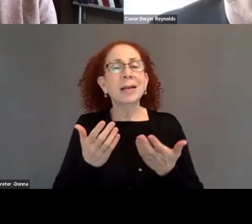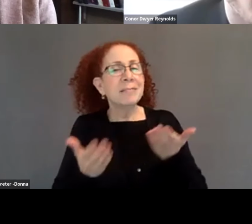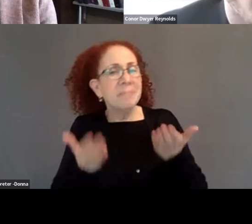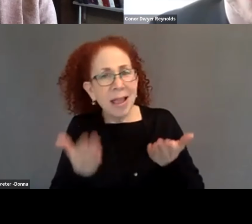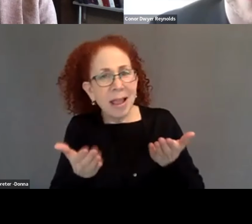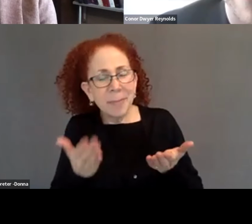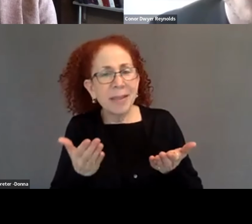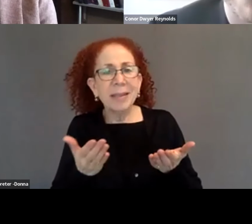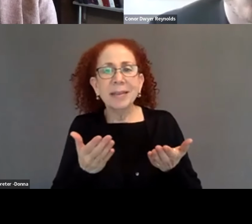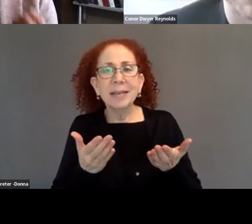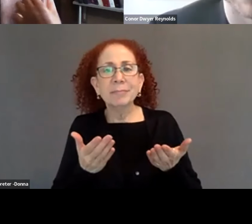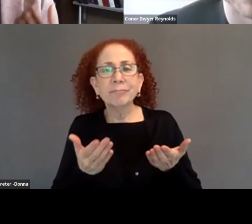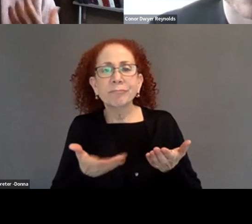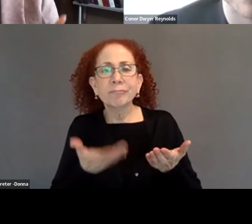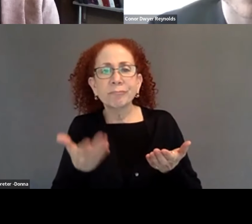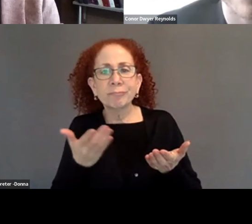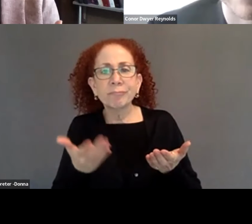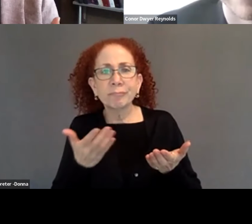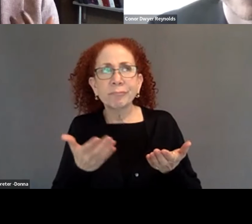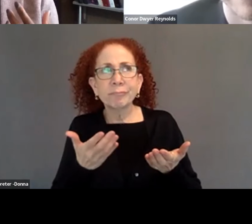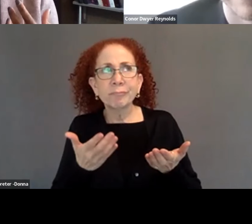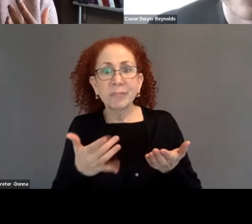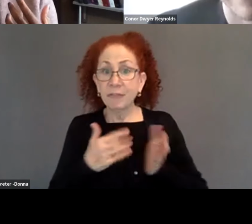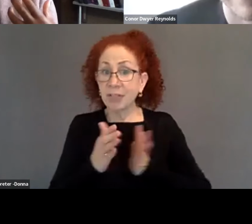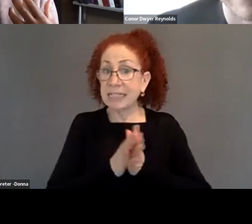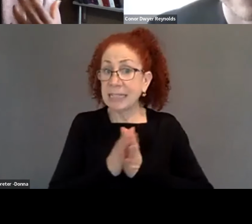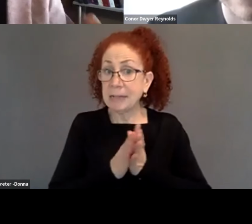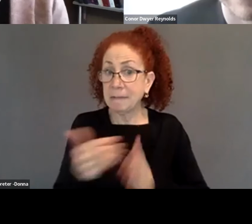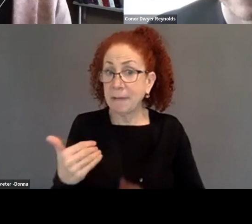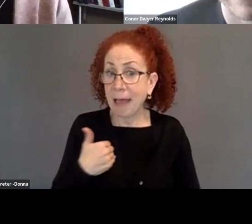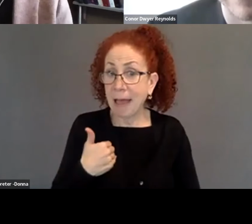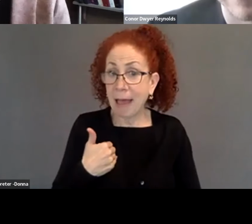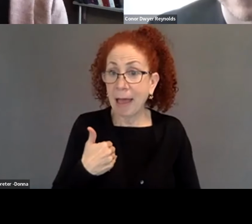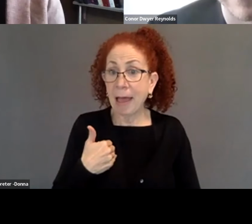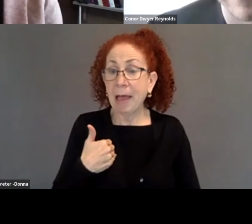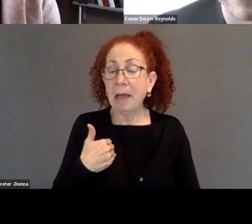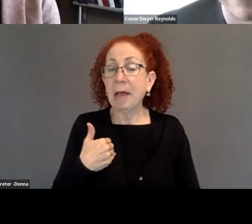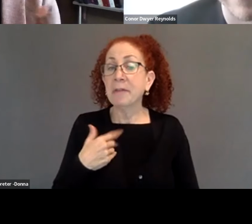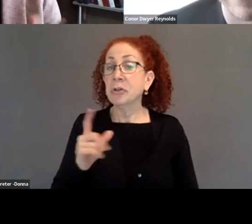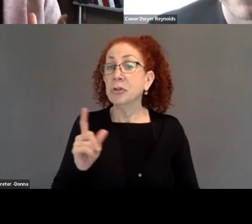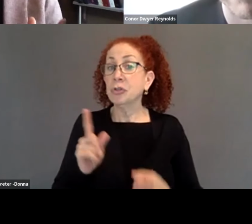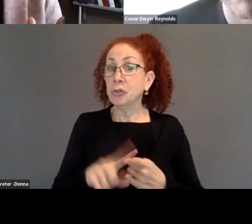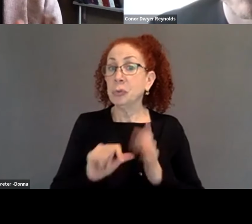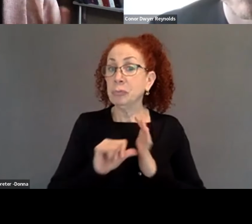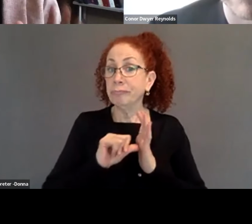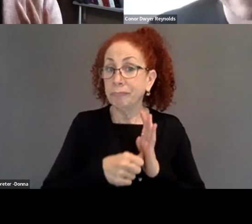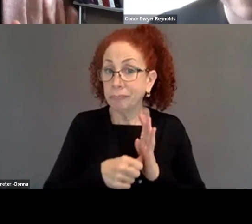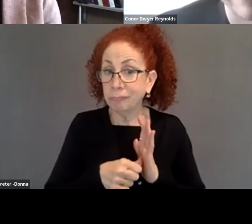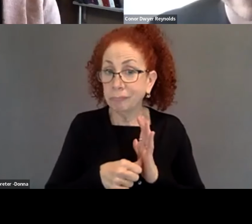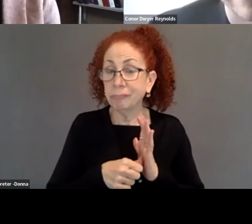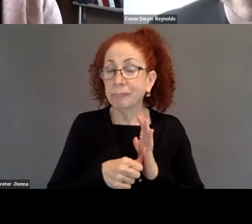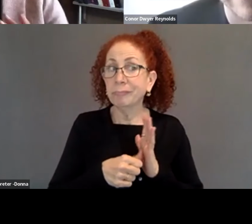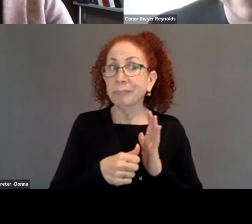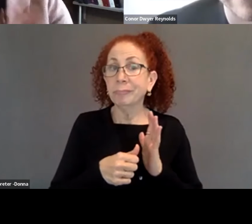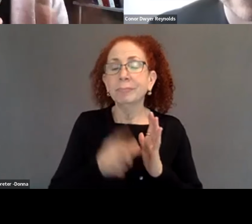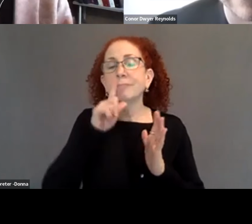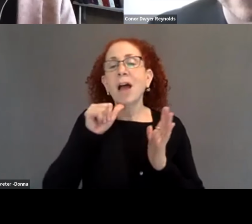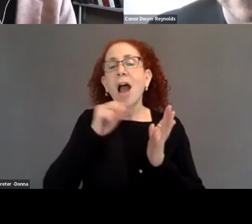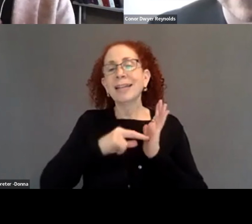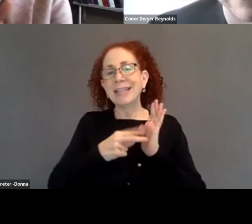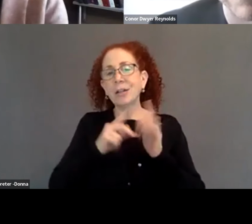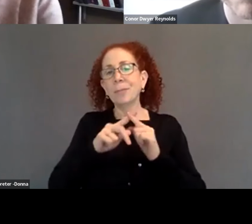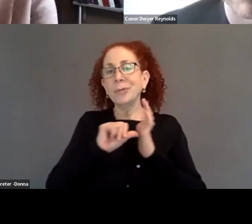a sort of incentive to lean into, again, unintentionally, to